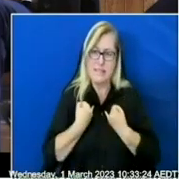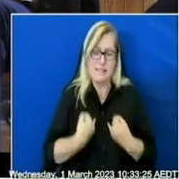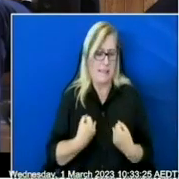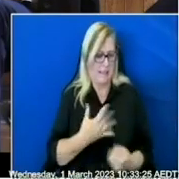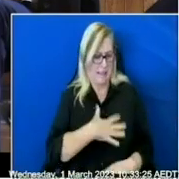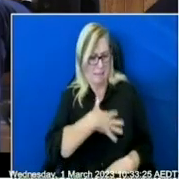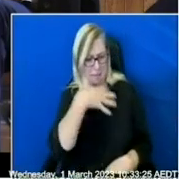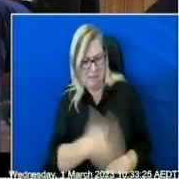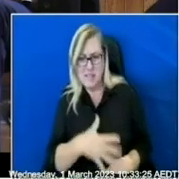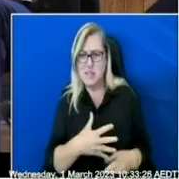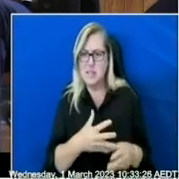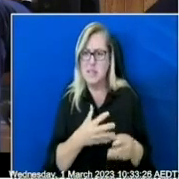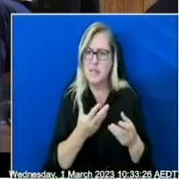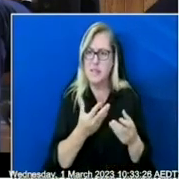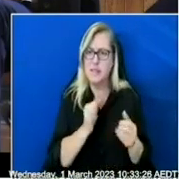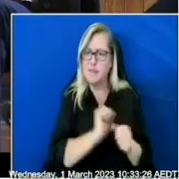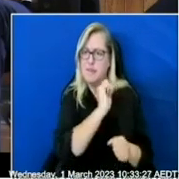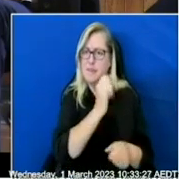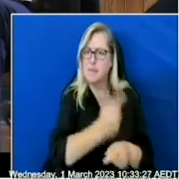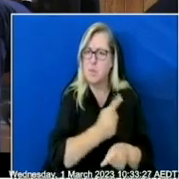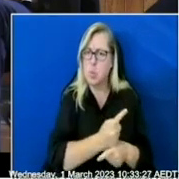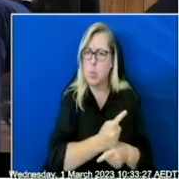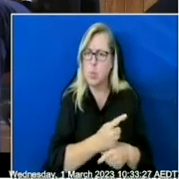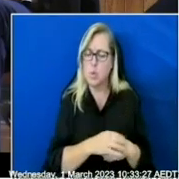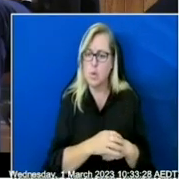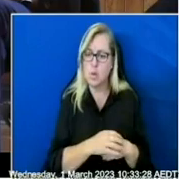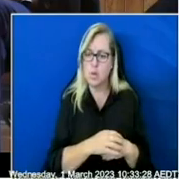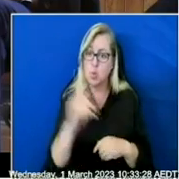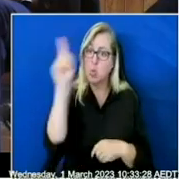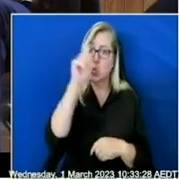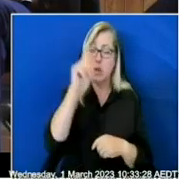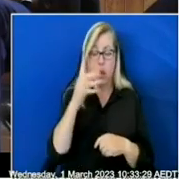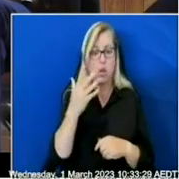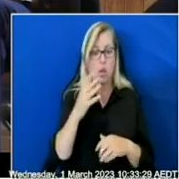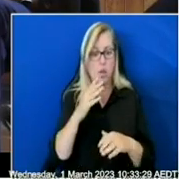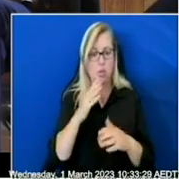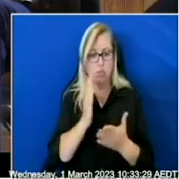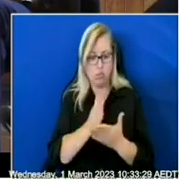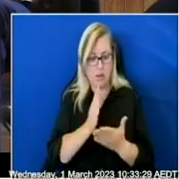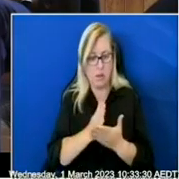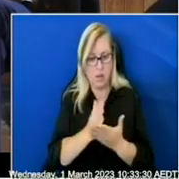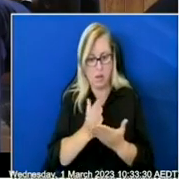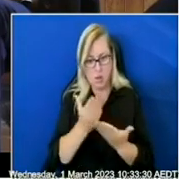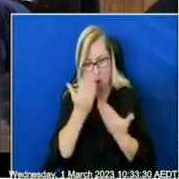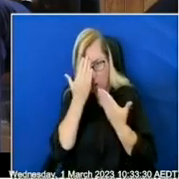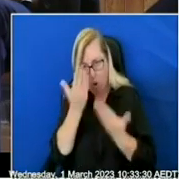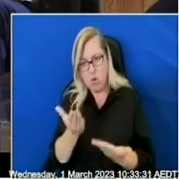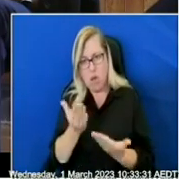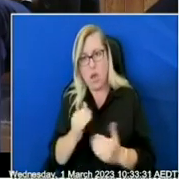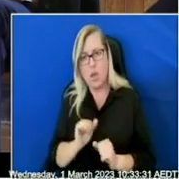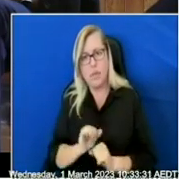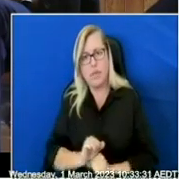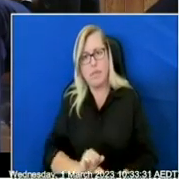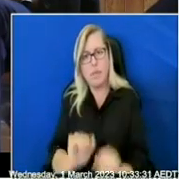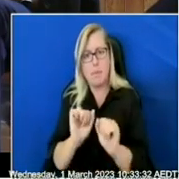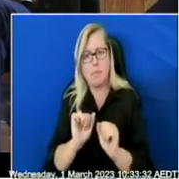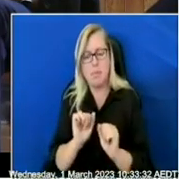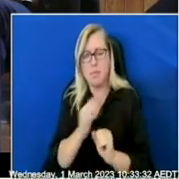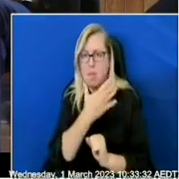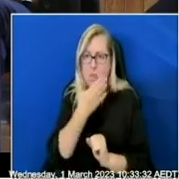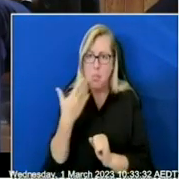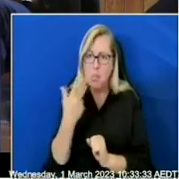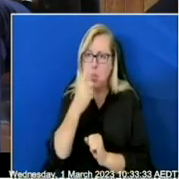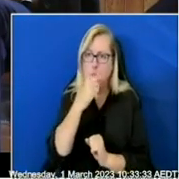about honouring them because they were beautiful people who just loved us and looked after